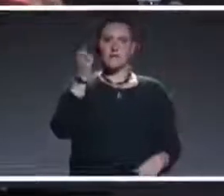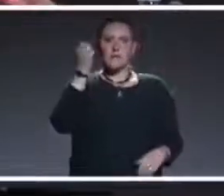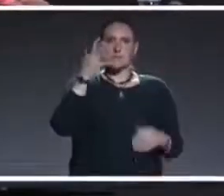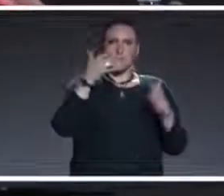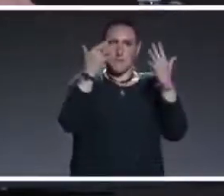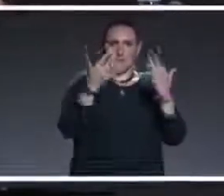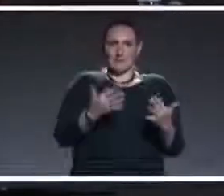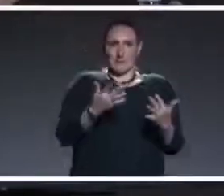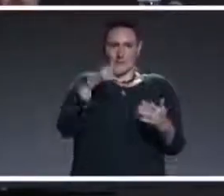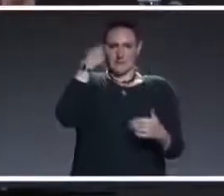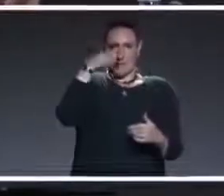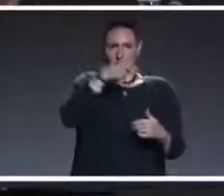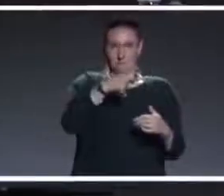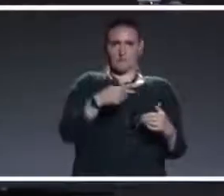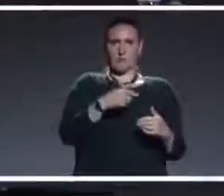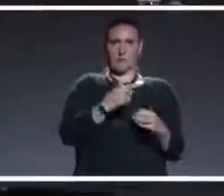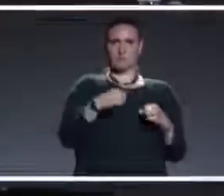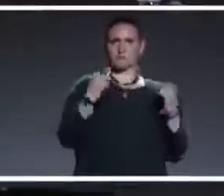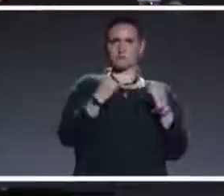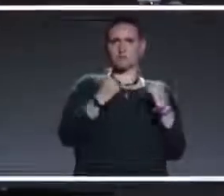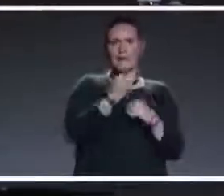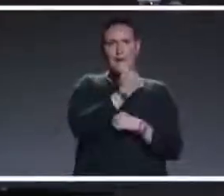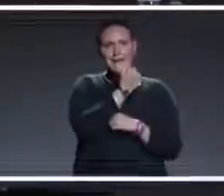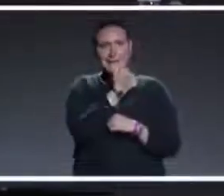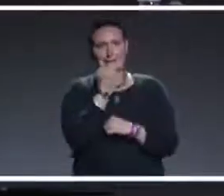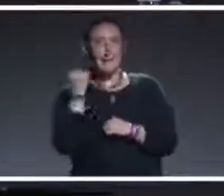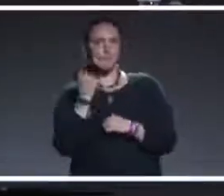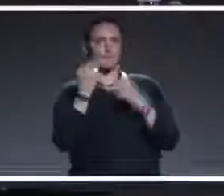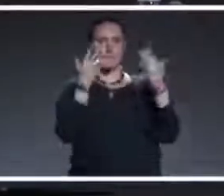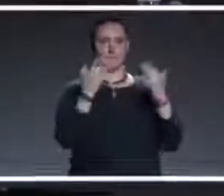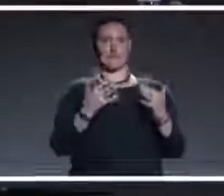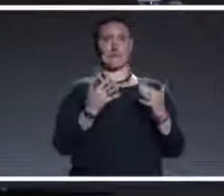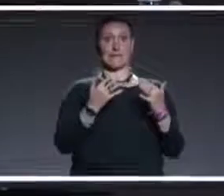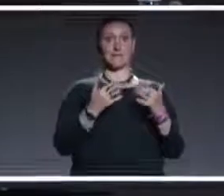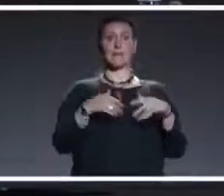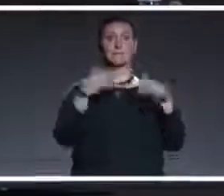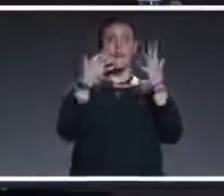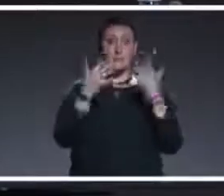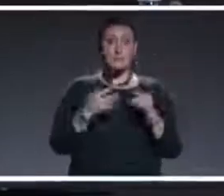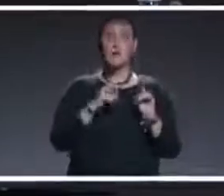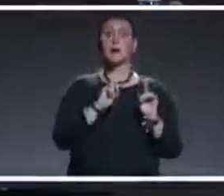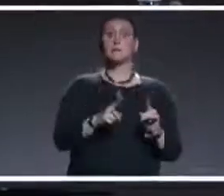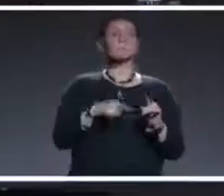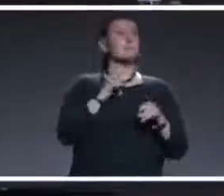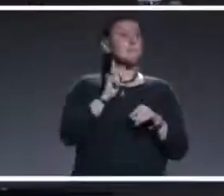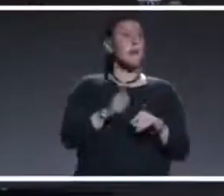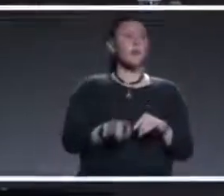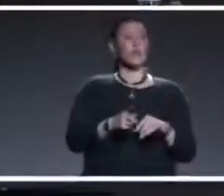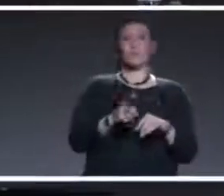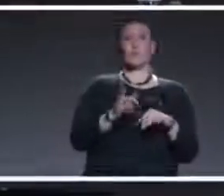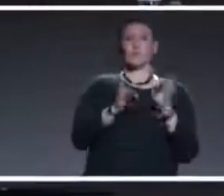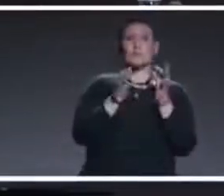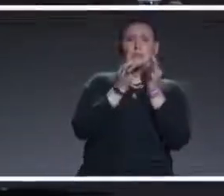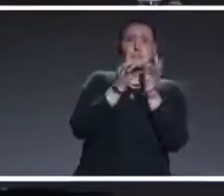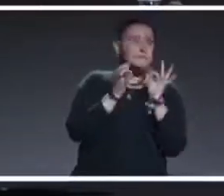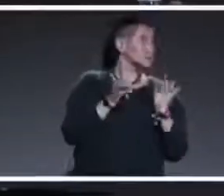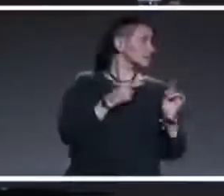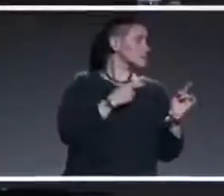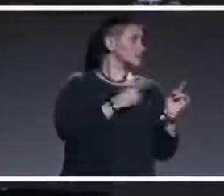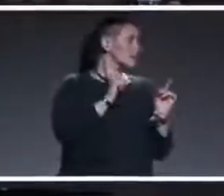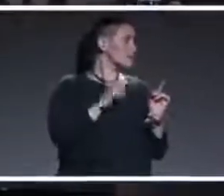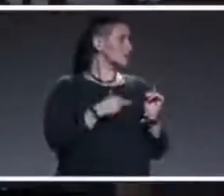Matrix movies, and it's beautiful. It's so, and everybody loves how perfect. And that's